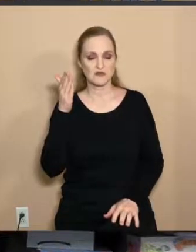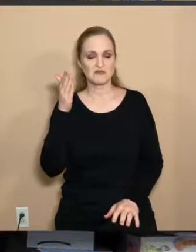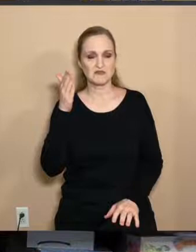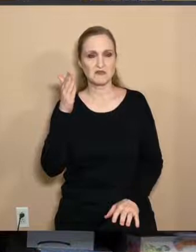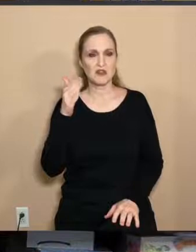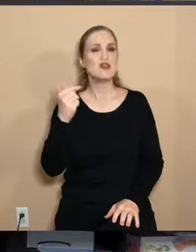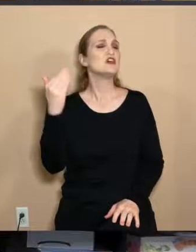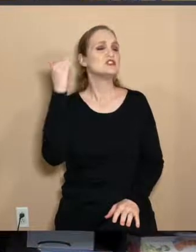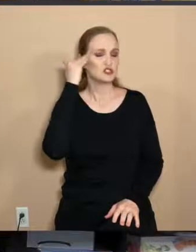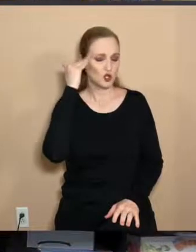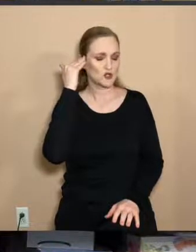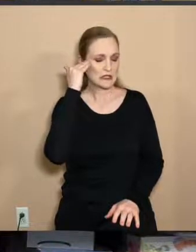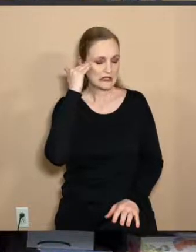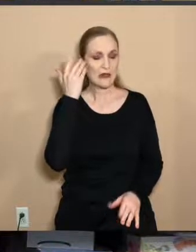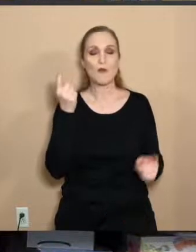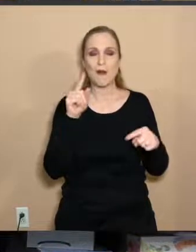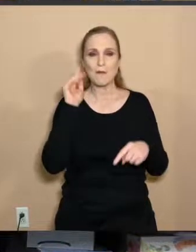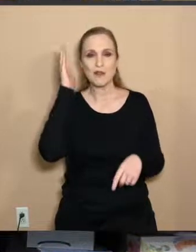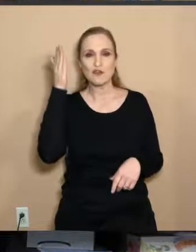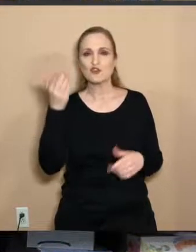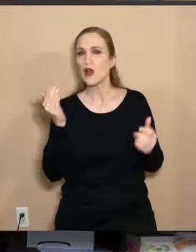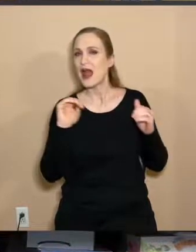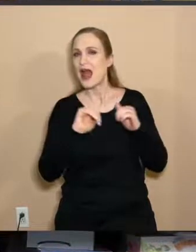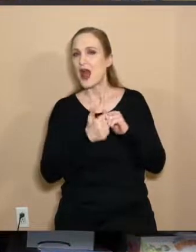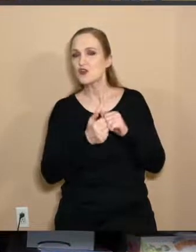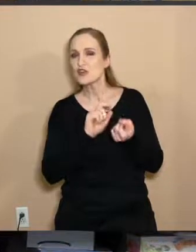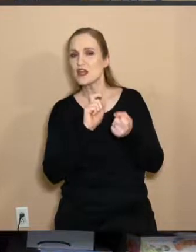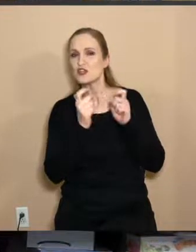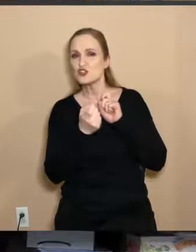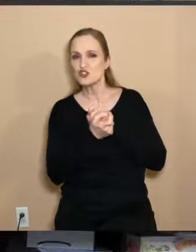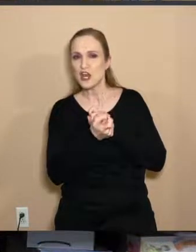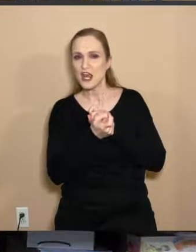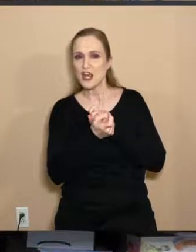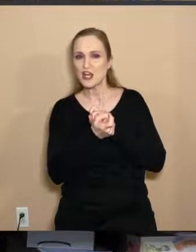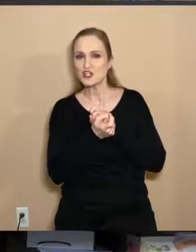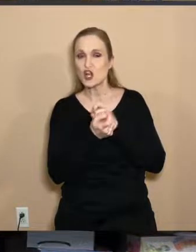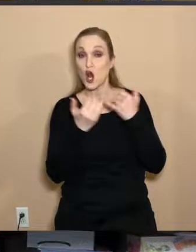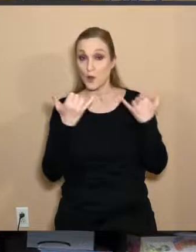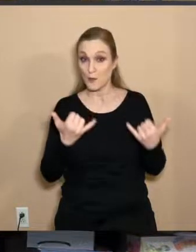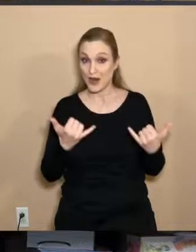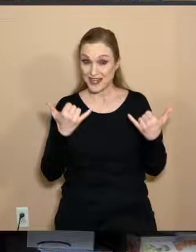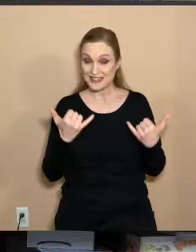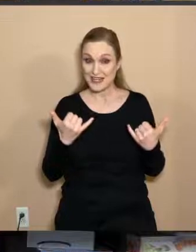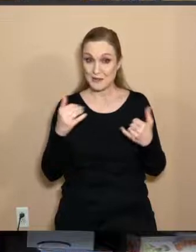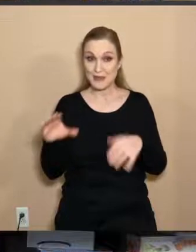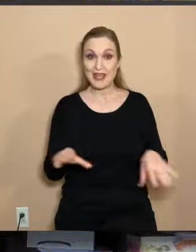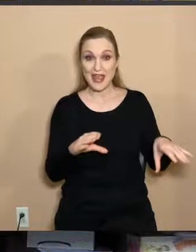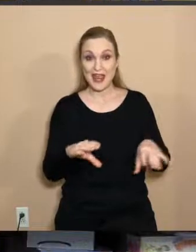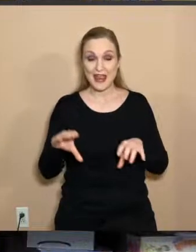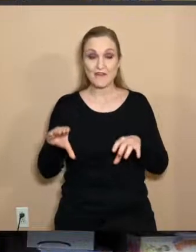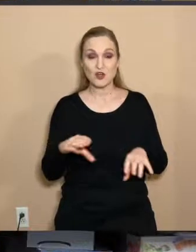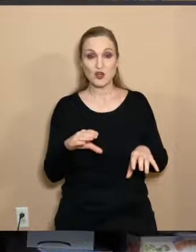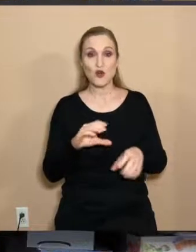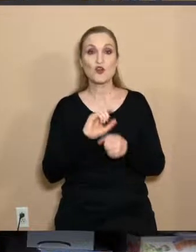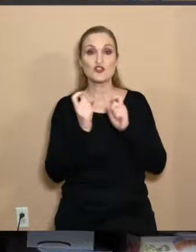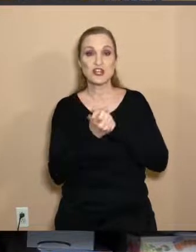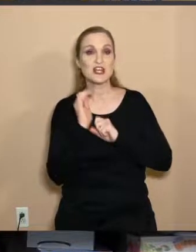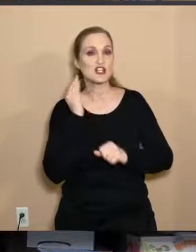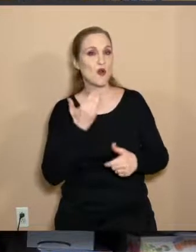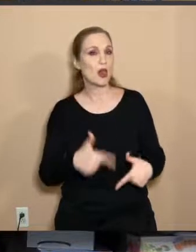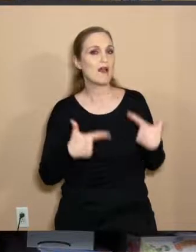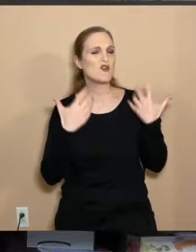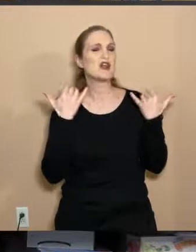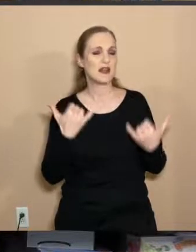the certainties that are happening in the future, how should that impact present behavior, impact the things that we're doing in our life right